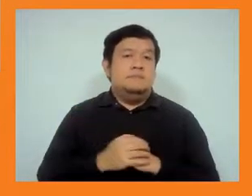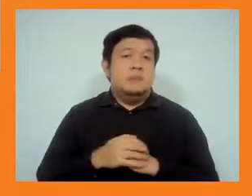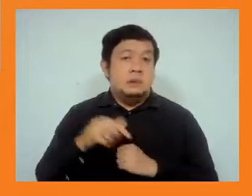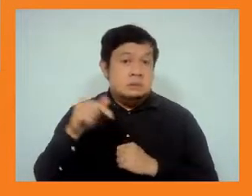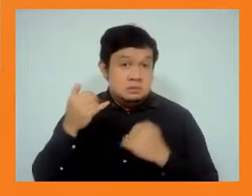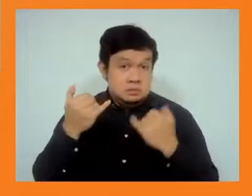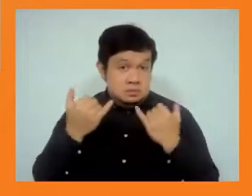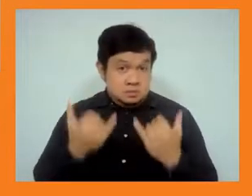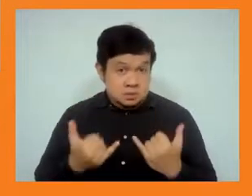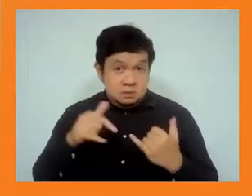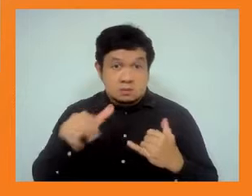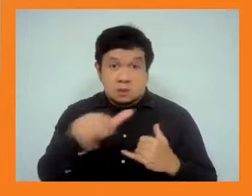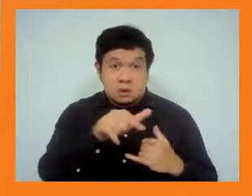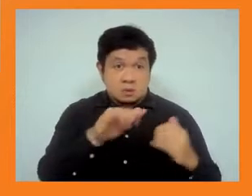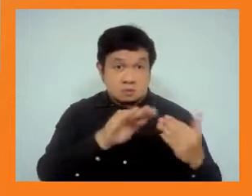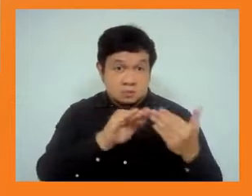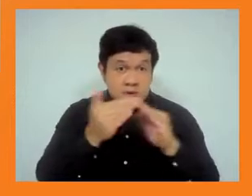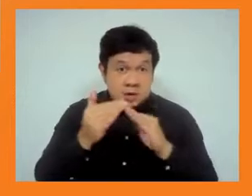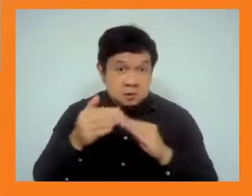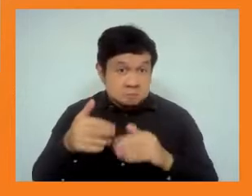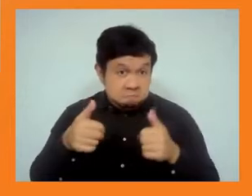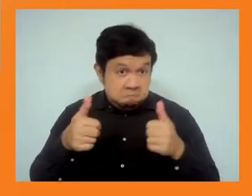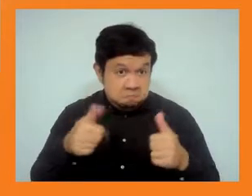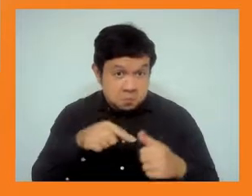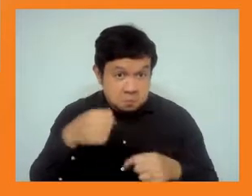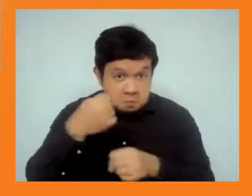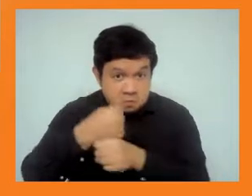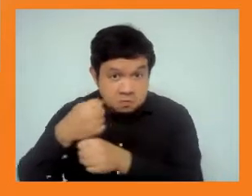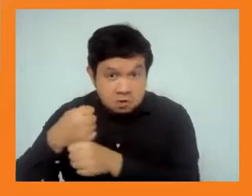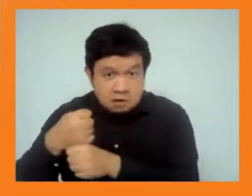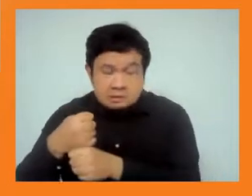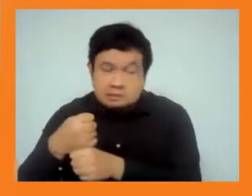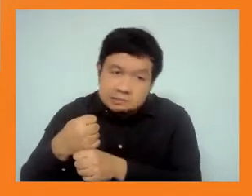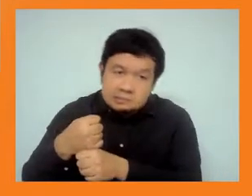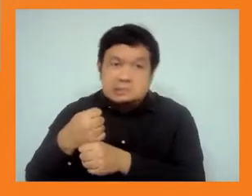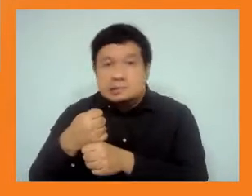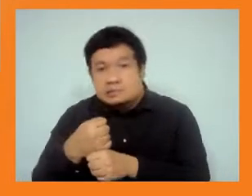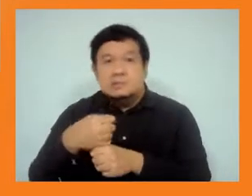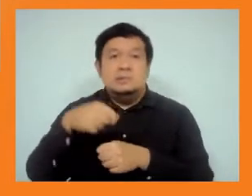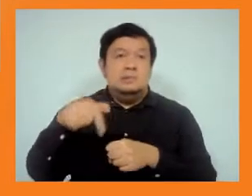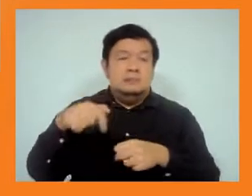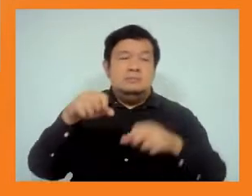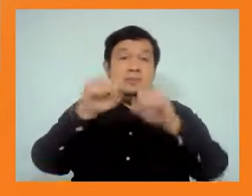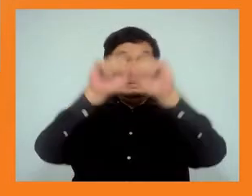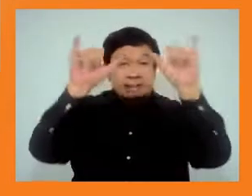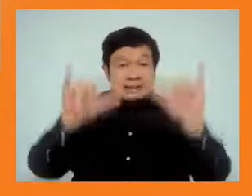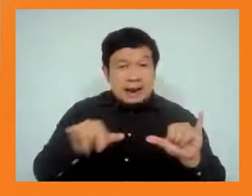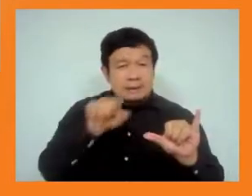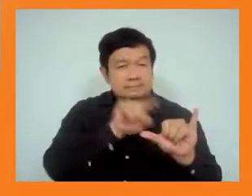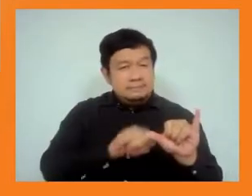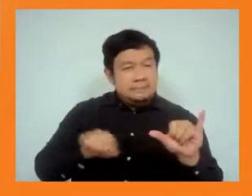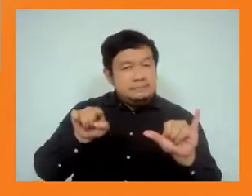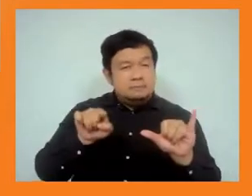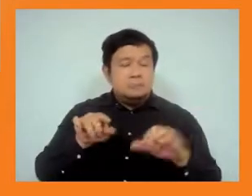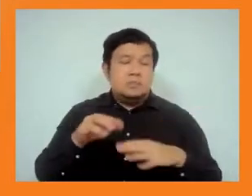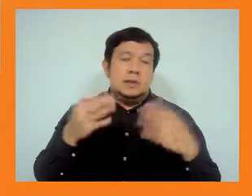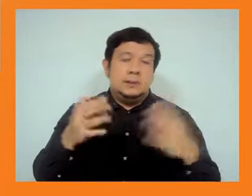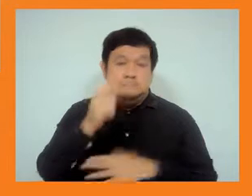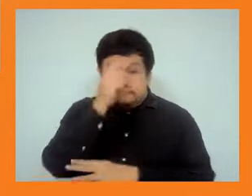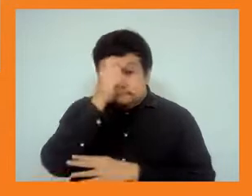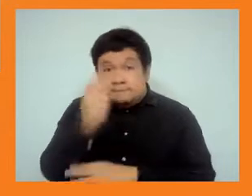national government. So when the issues come and we were not able to identify which one is responsible,